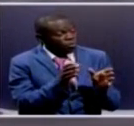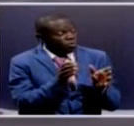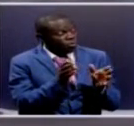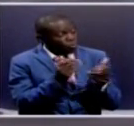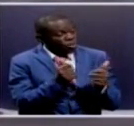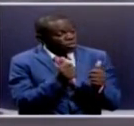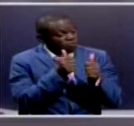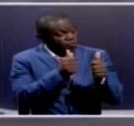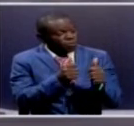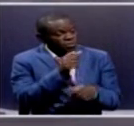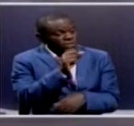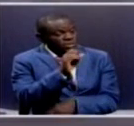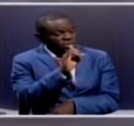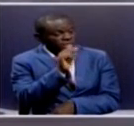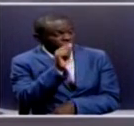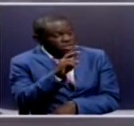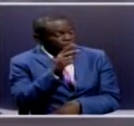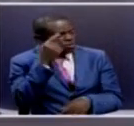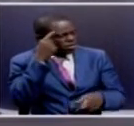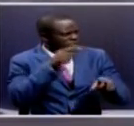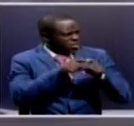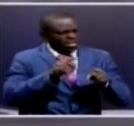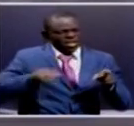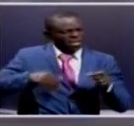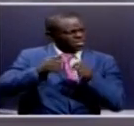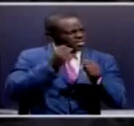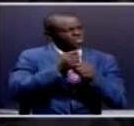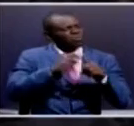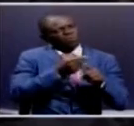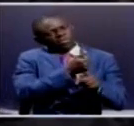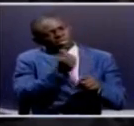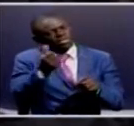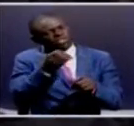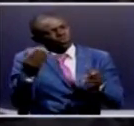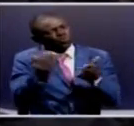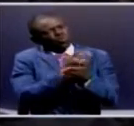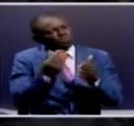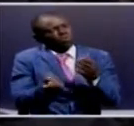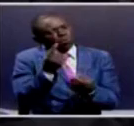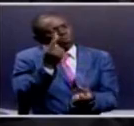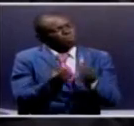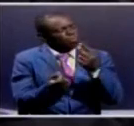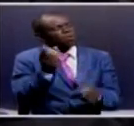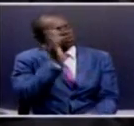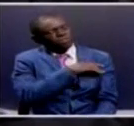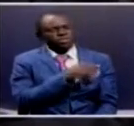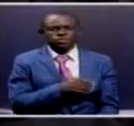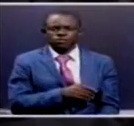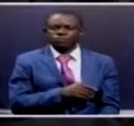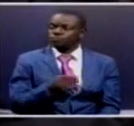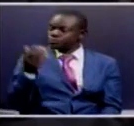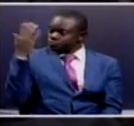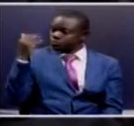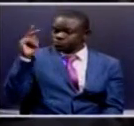is new things have come up. Because that is the agenda that the political parties and other stakeholders gave themselves,